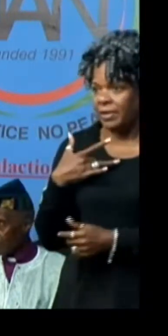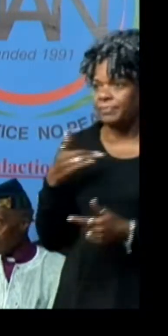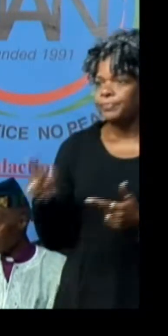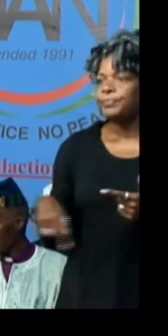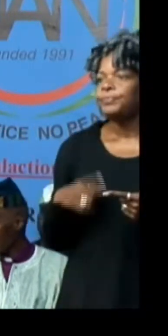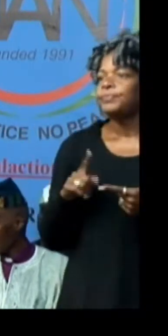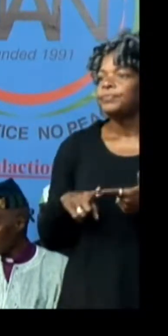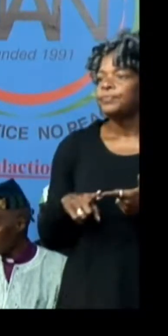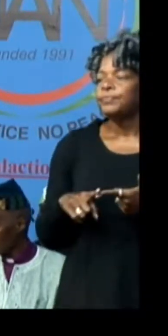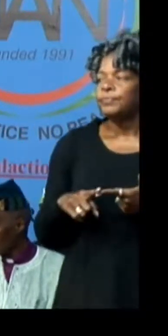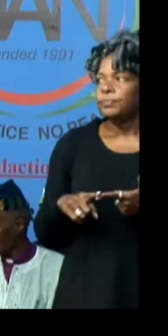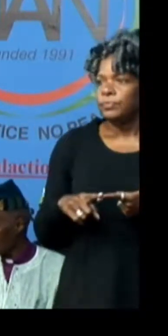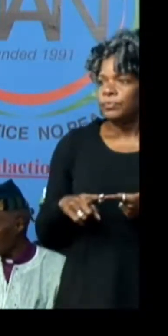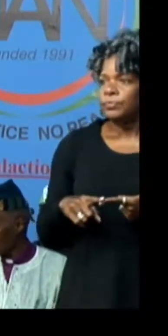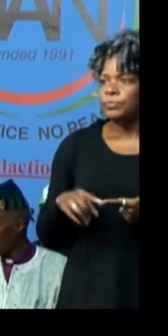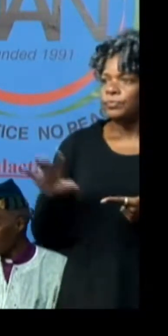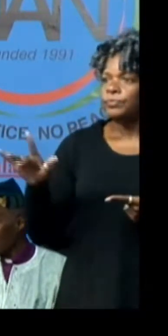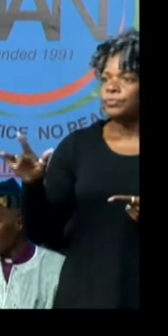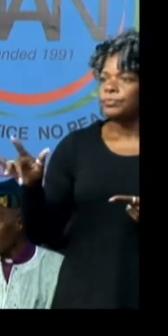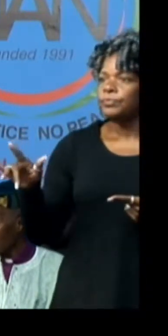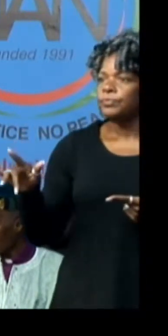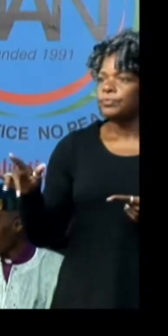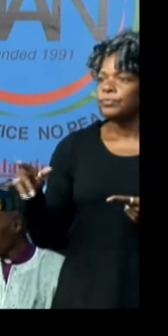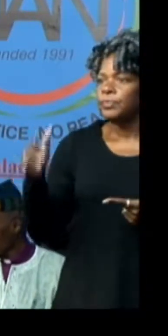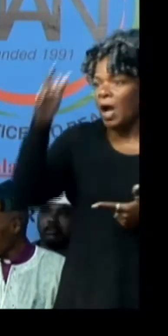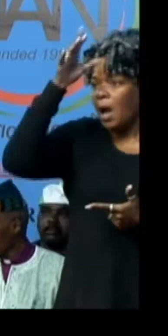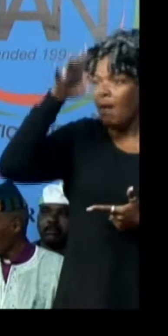Five. He did